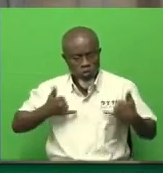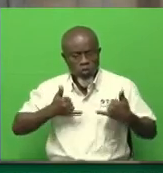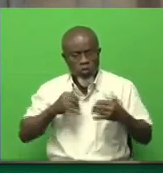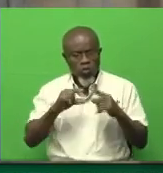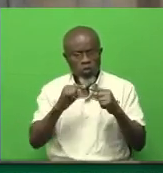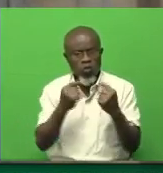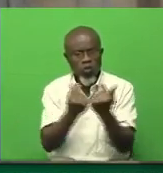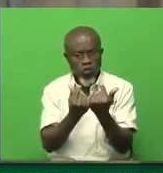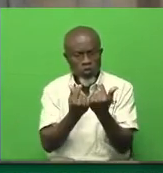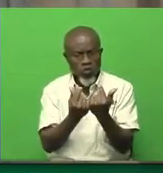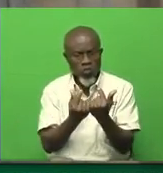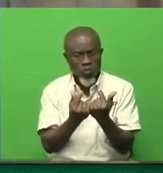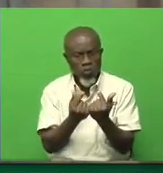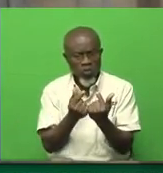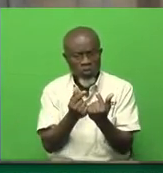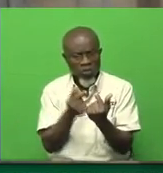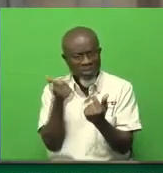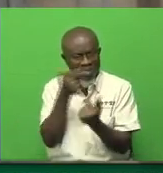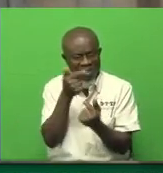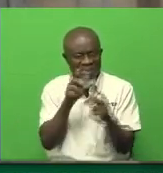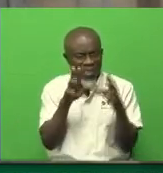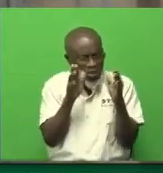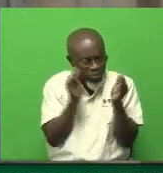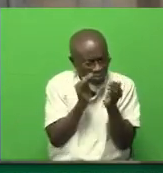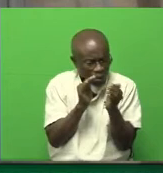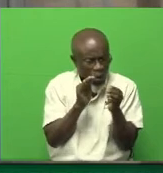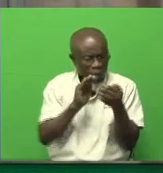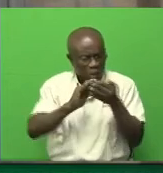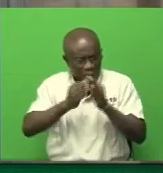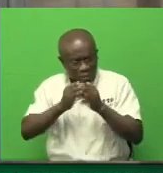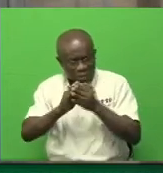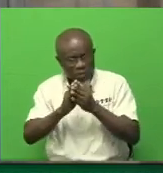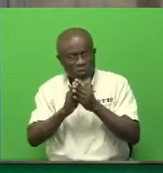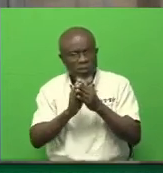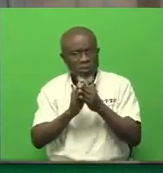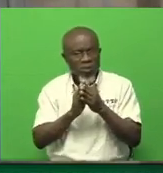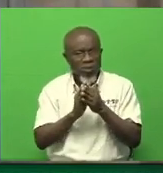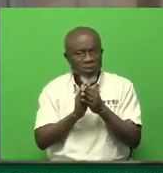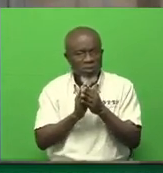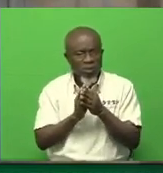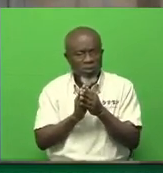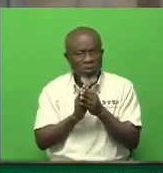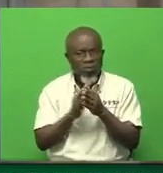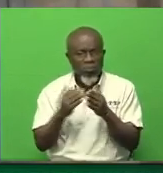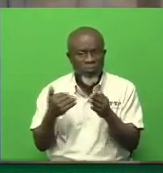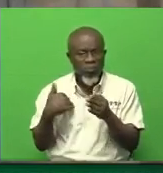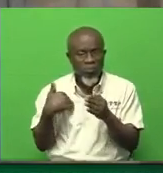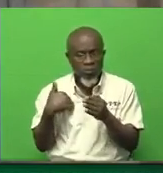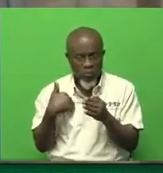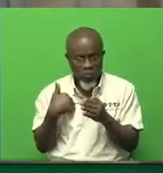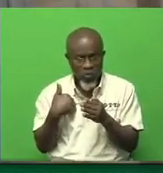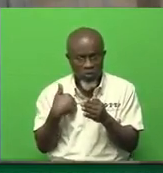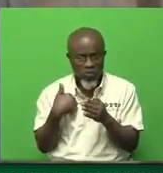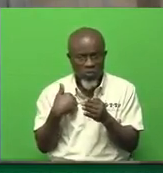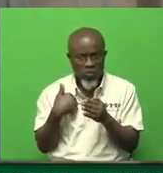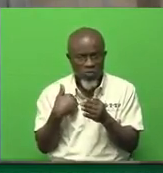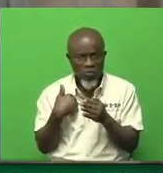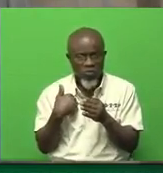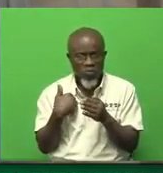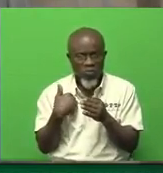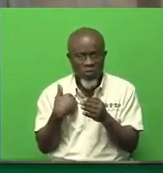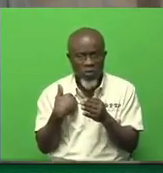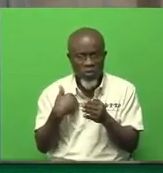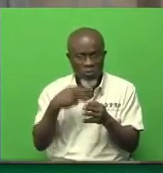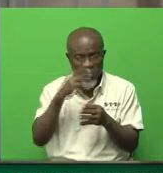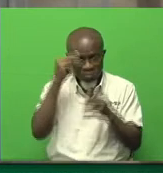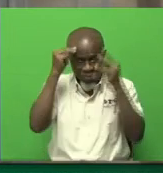a small community and law enforcement authorities have extensive resources on Modern resources the minister of national security